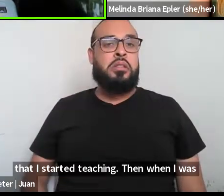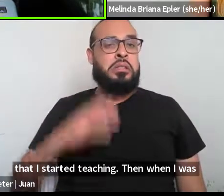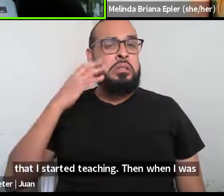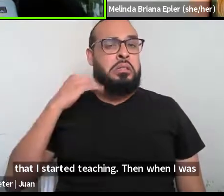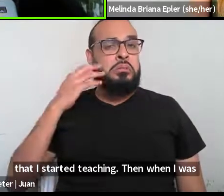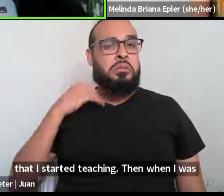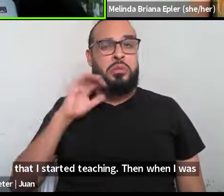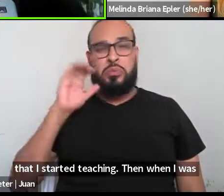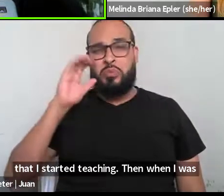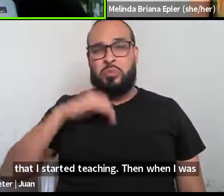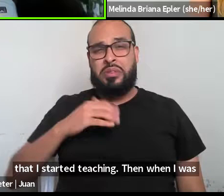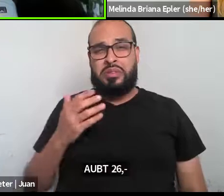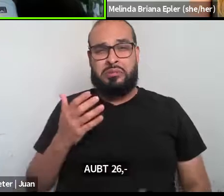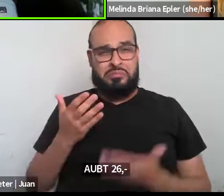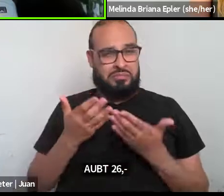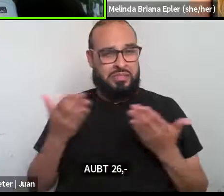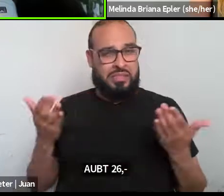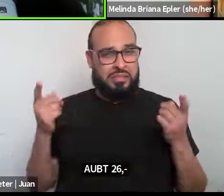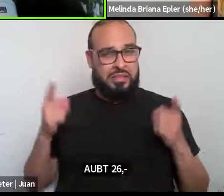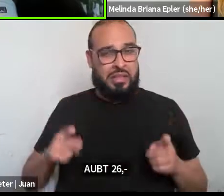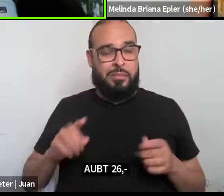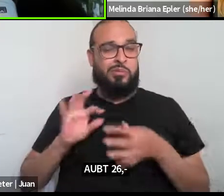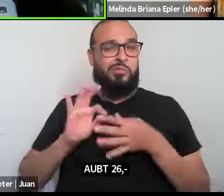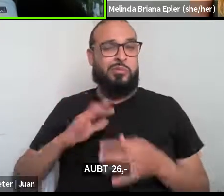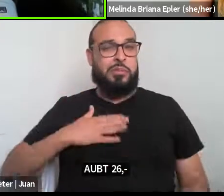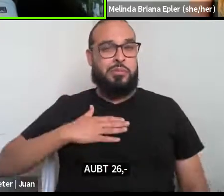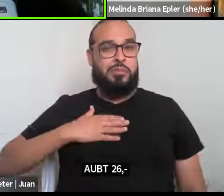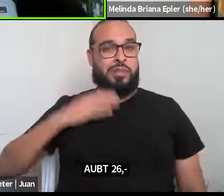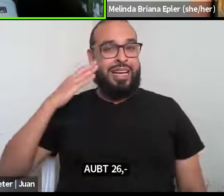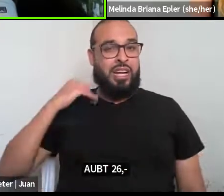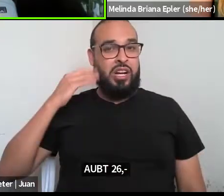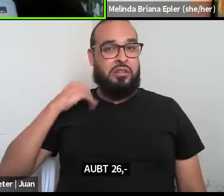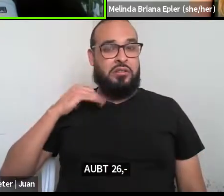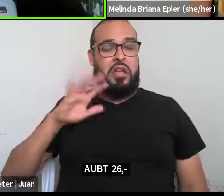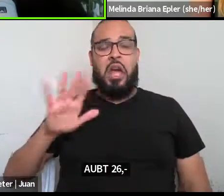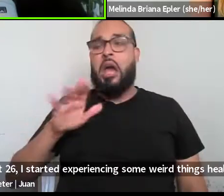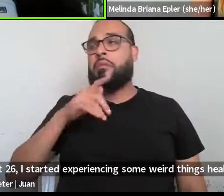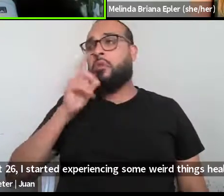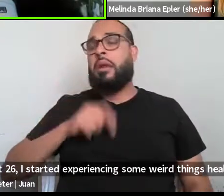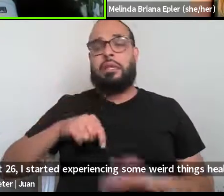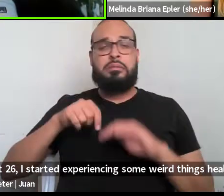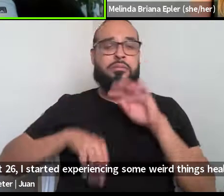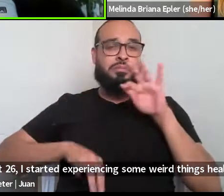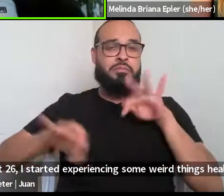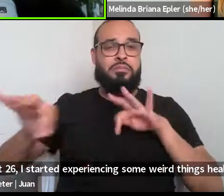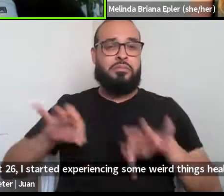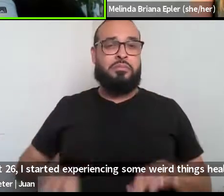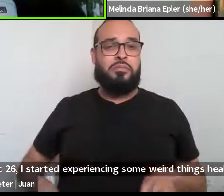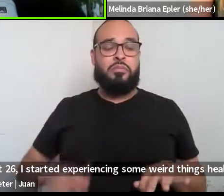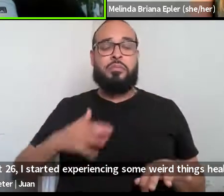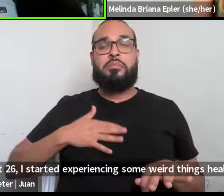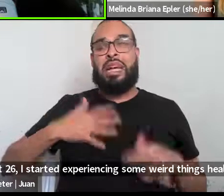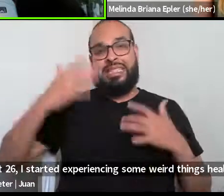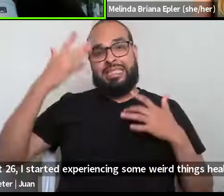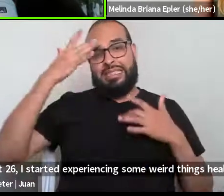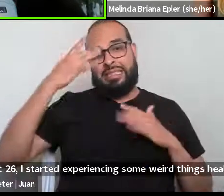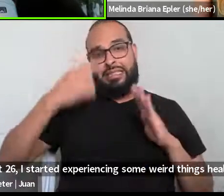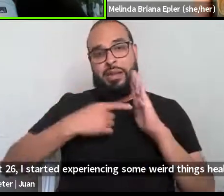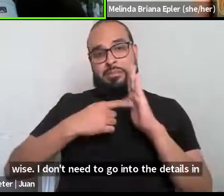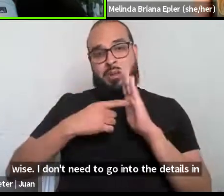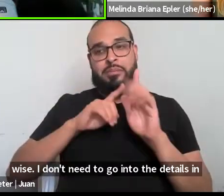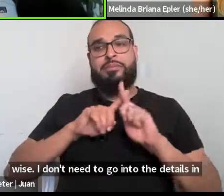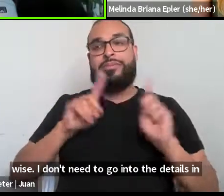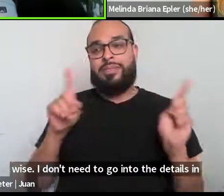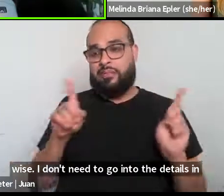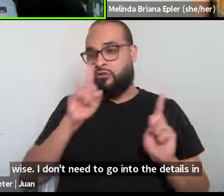some weird things, health-wise, and I don't need to go into the details in terms of the symptoms, but the punchline